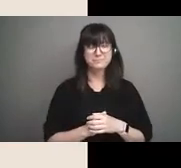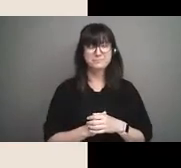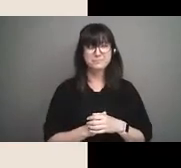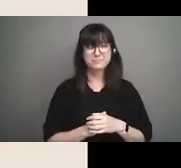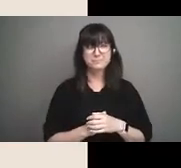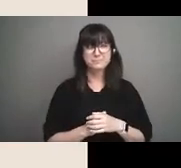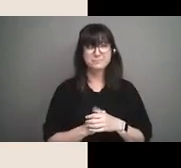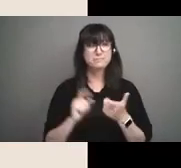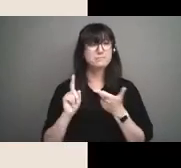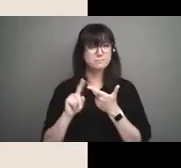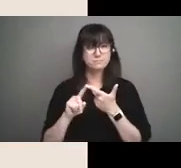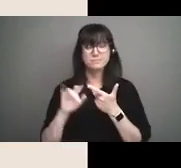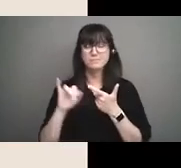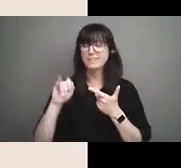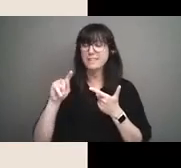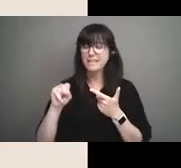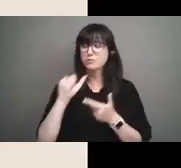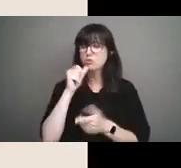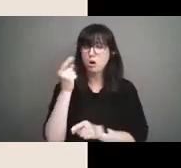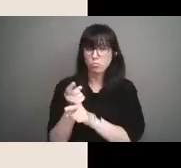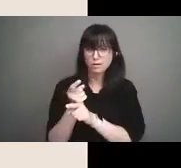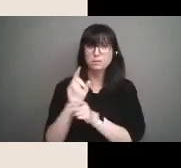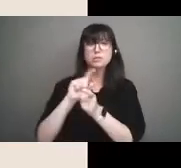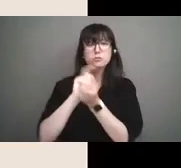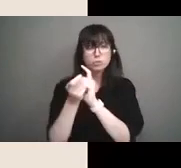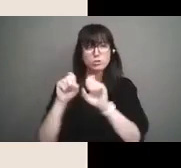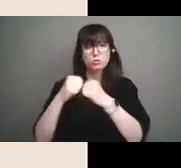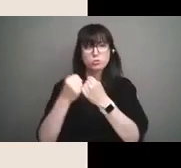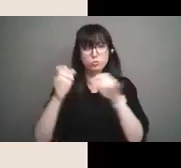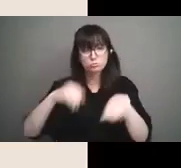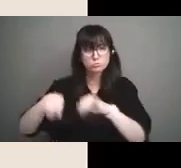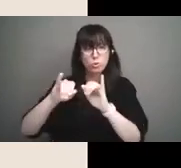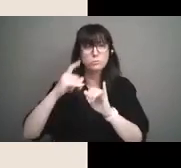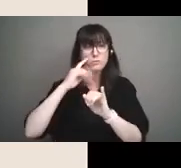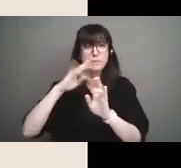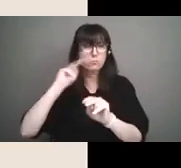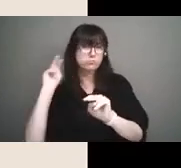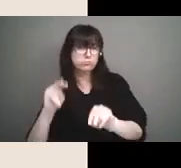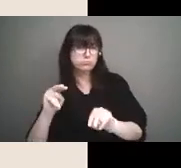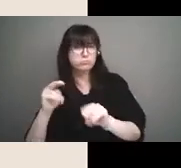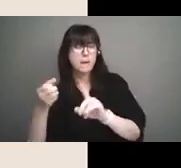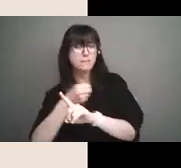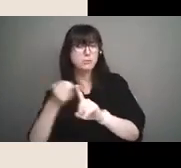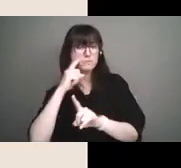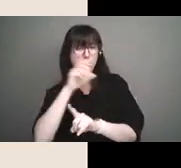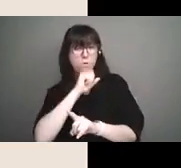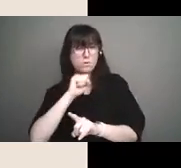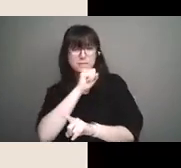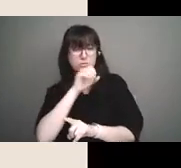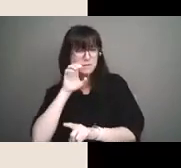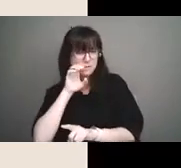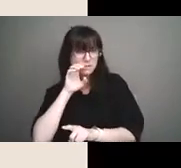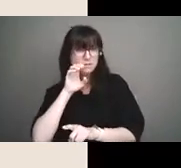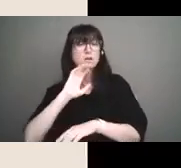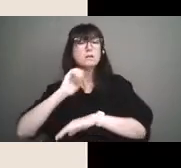So as I mentioned, it's not right, changing social norms of bystander on abuse of older adults. That program began in 2012 by